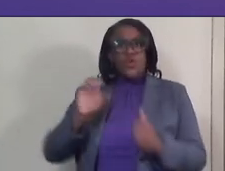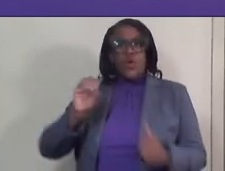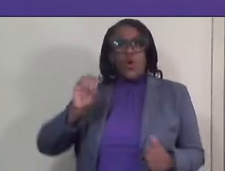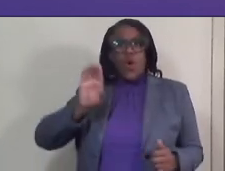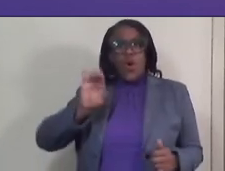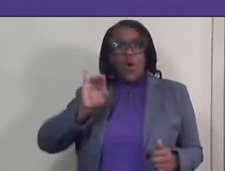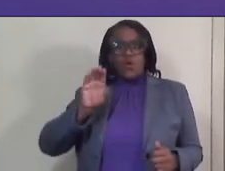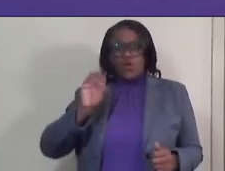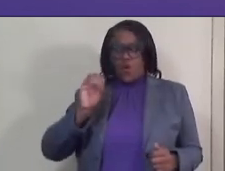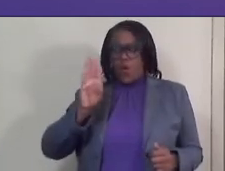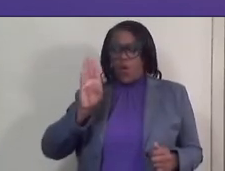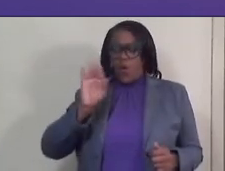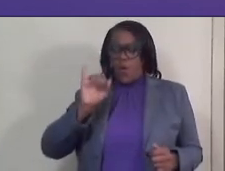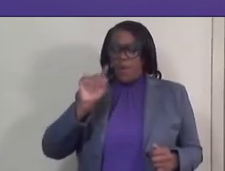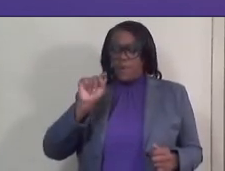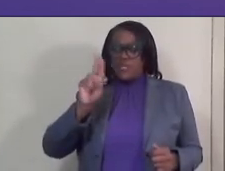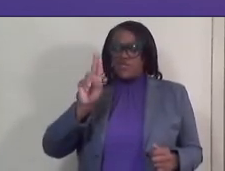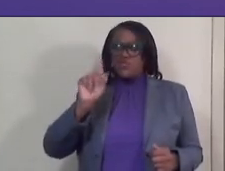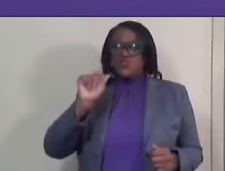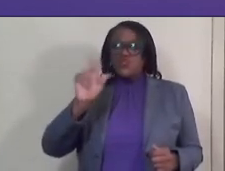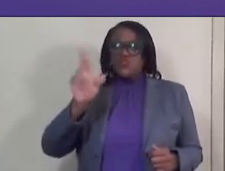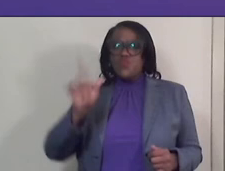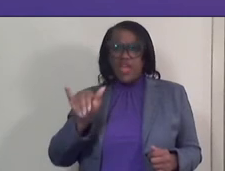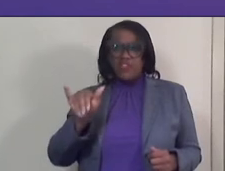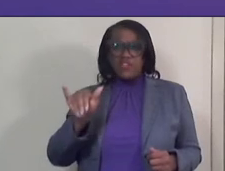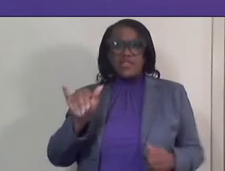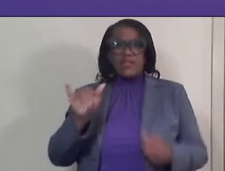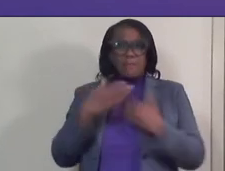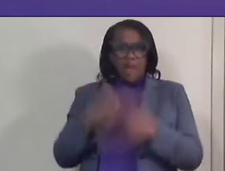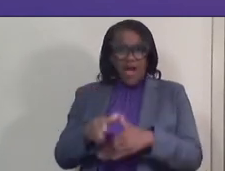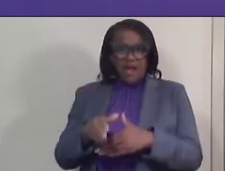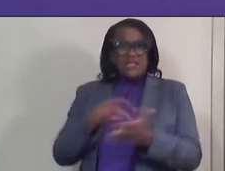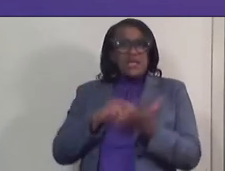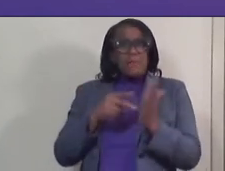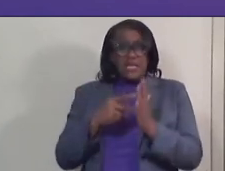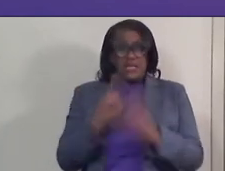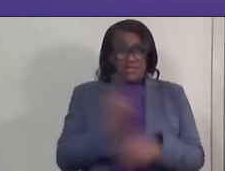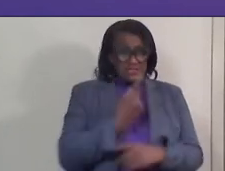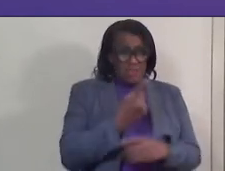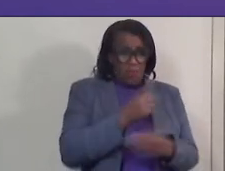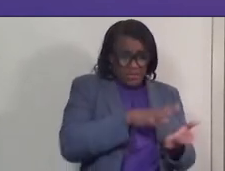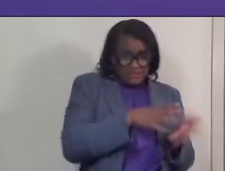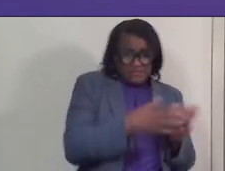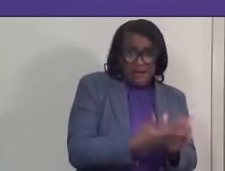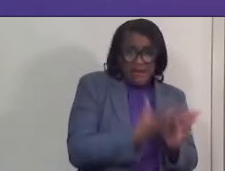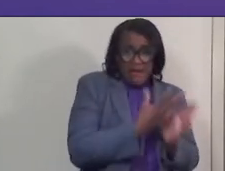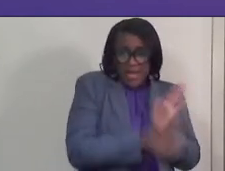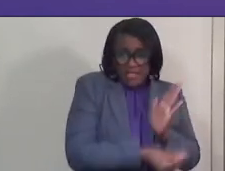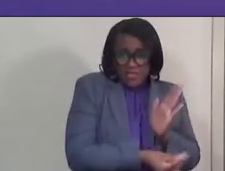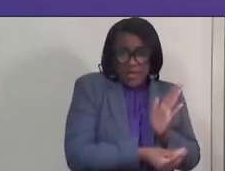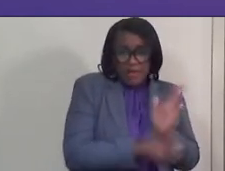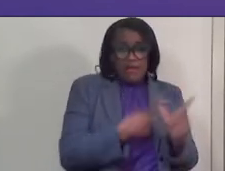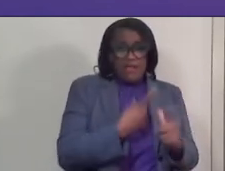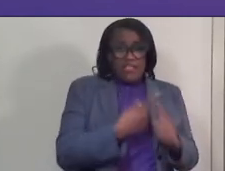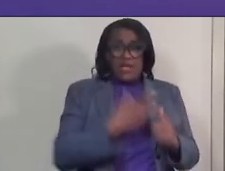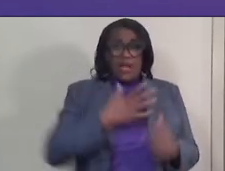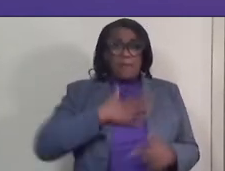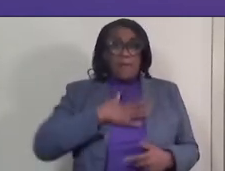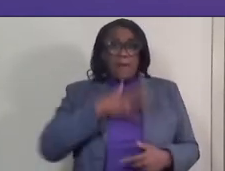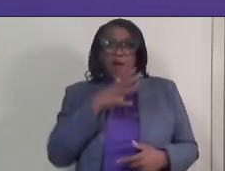of obituaries that when some of the elders would really pass away, my mom has